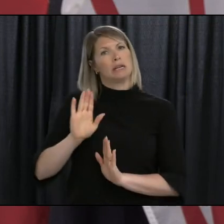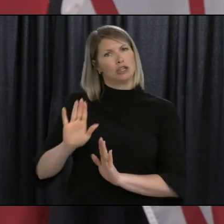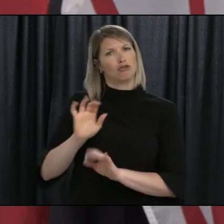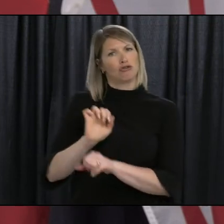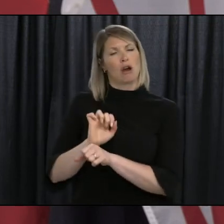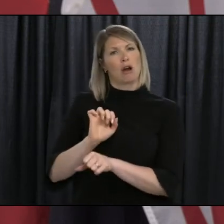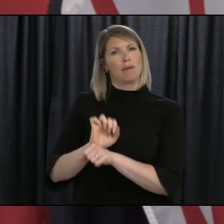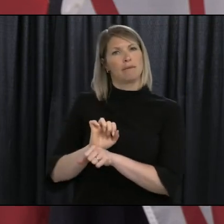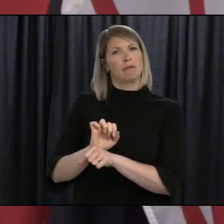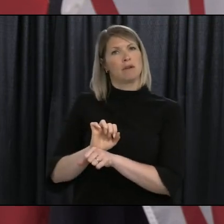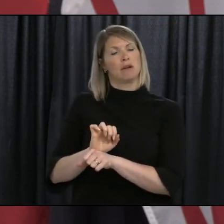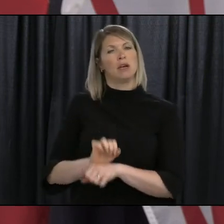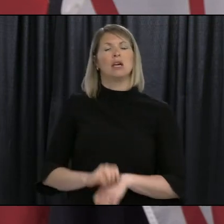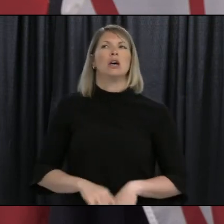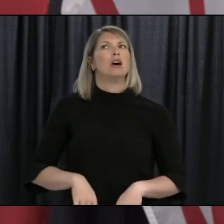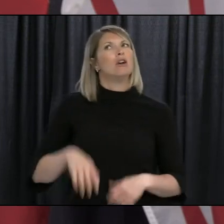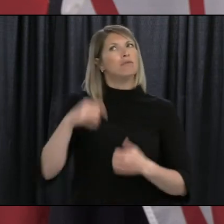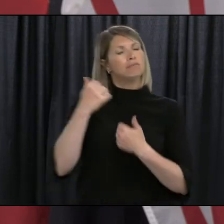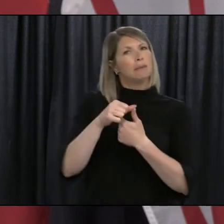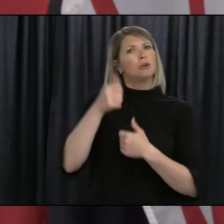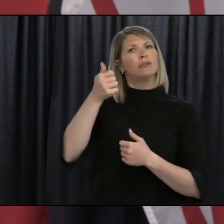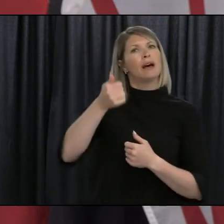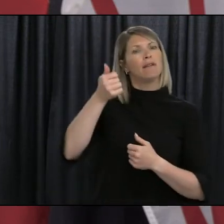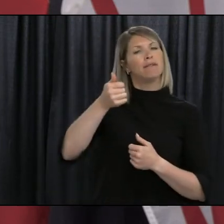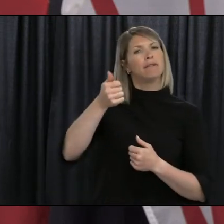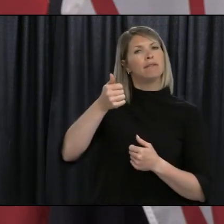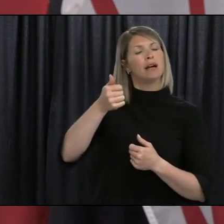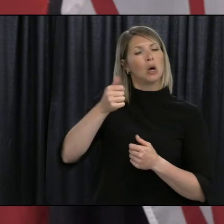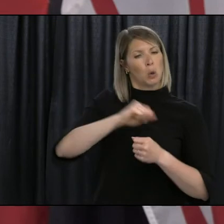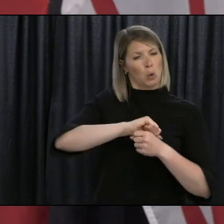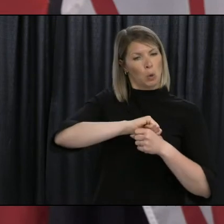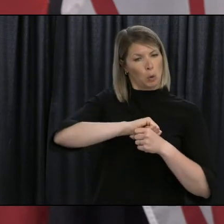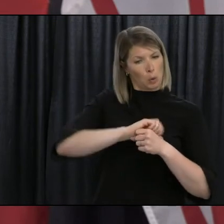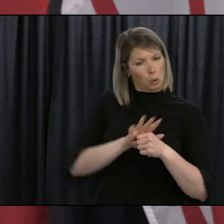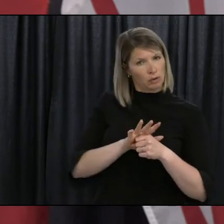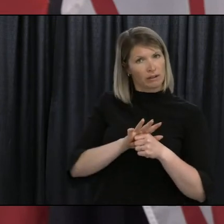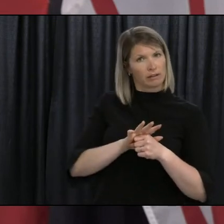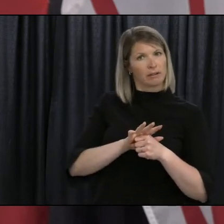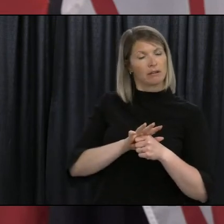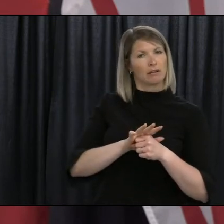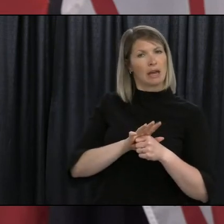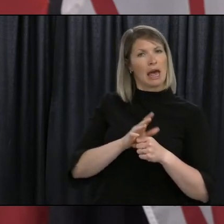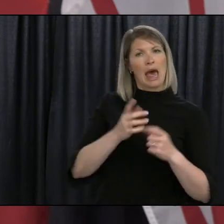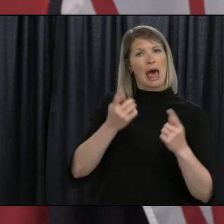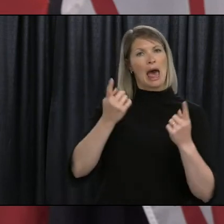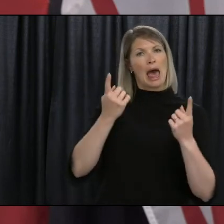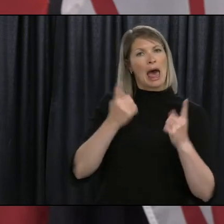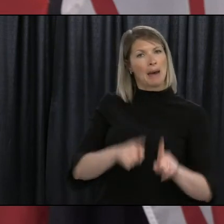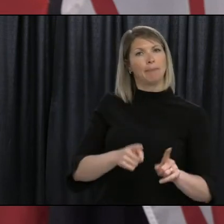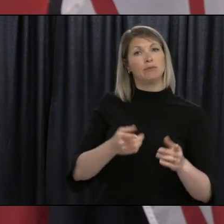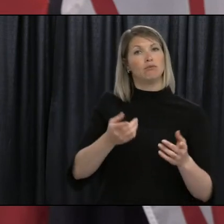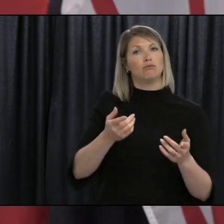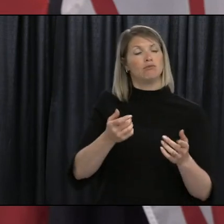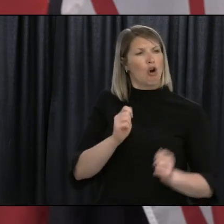Keep in mind, Anthony, COVID was sprung on every province in Canada in